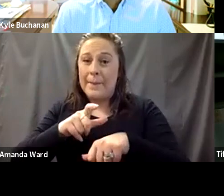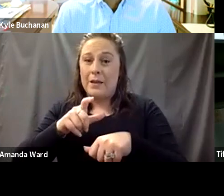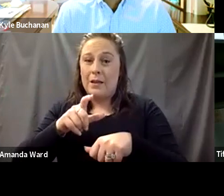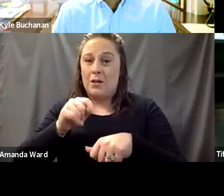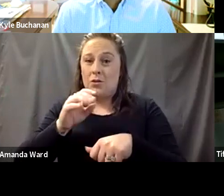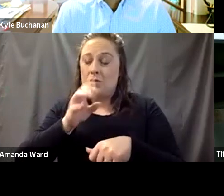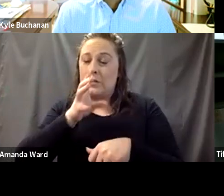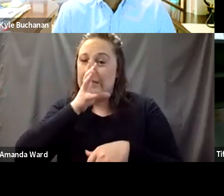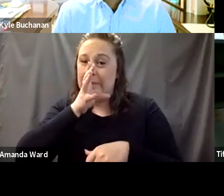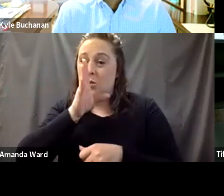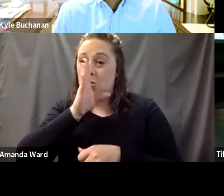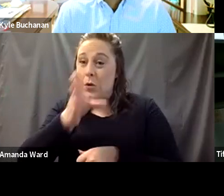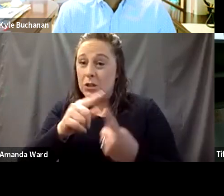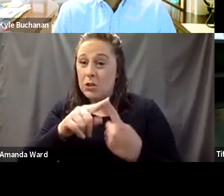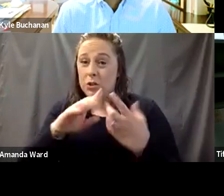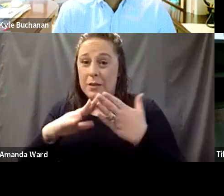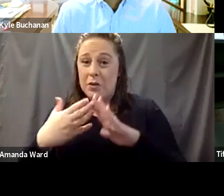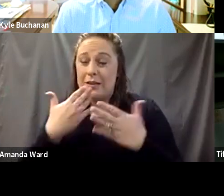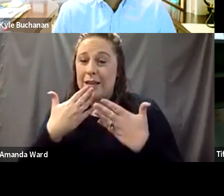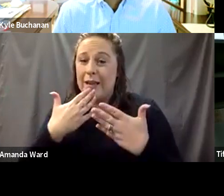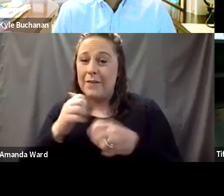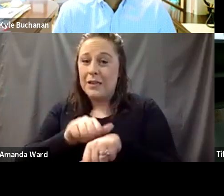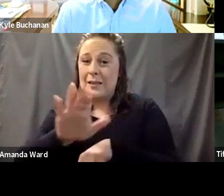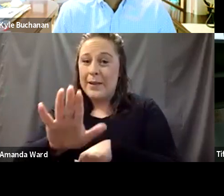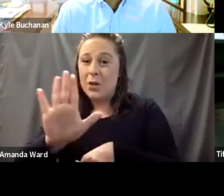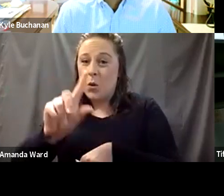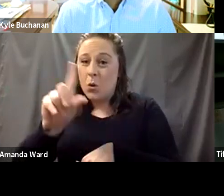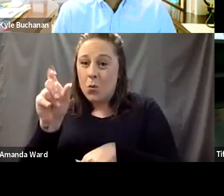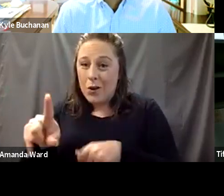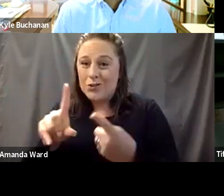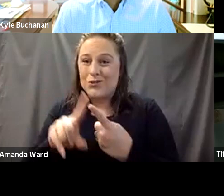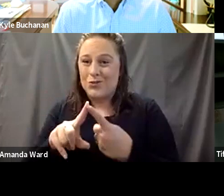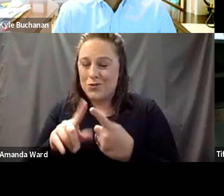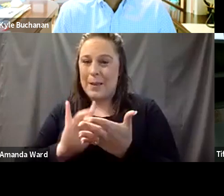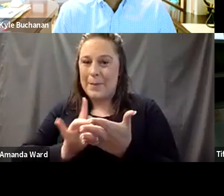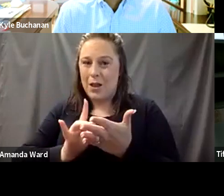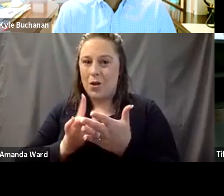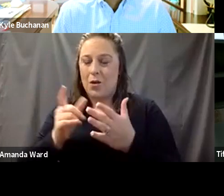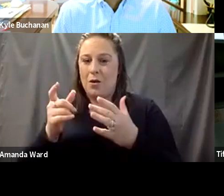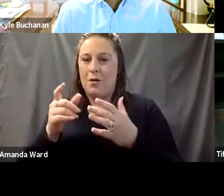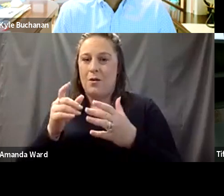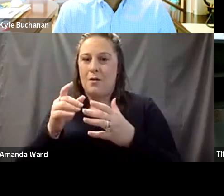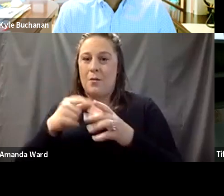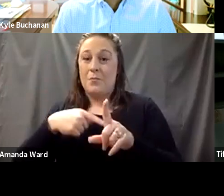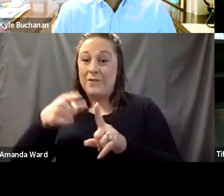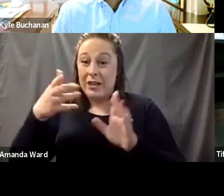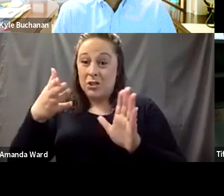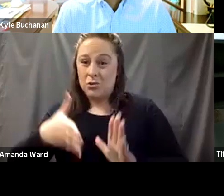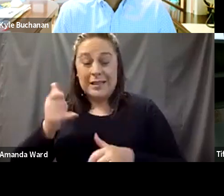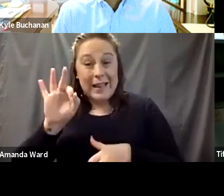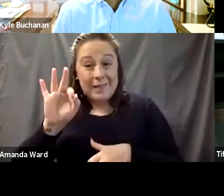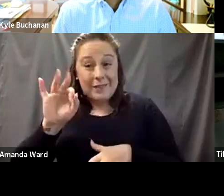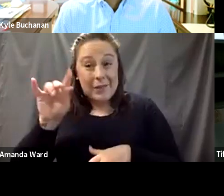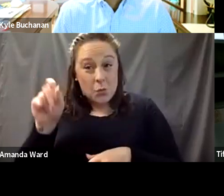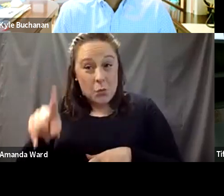directly to the community, and community, thank you for submitting your questions, to these medical professionals, because if there's anyone to ask these questions to, it would